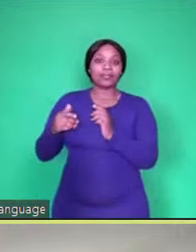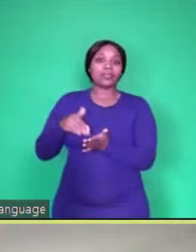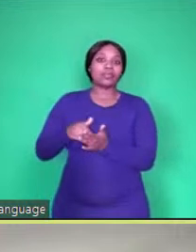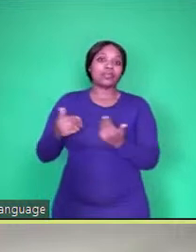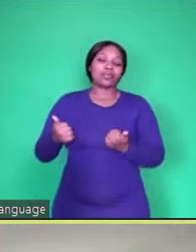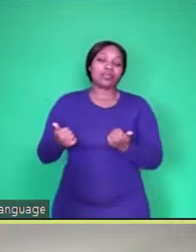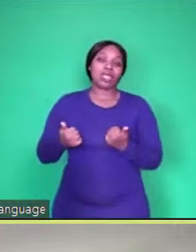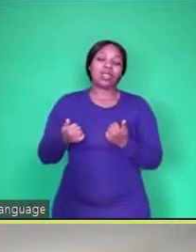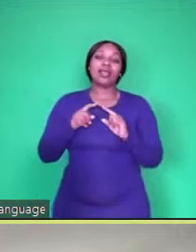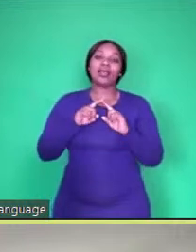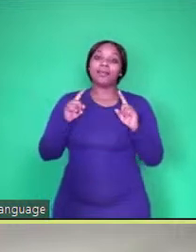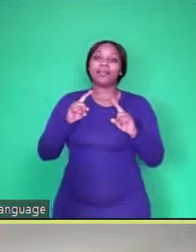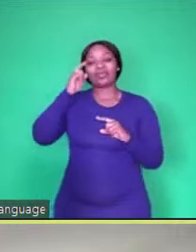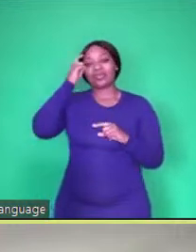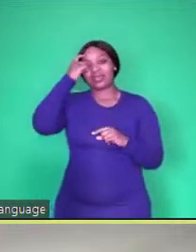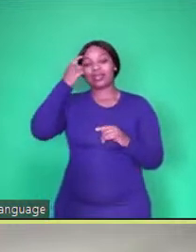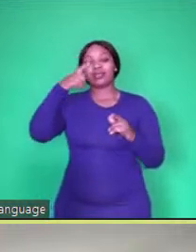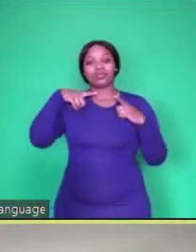think that